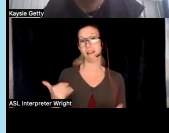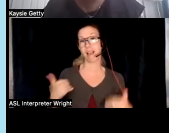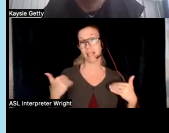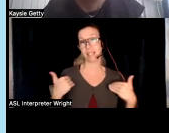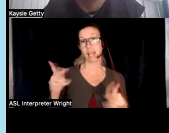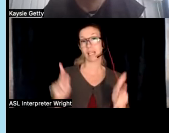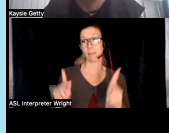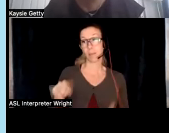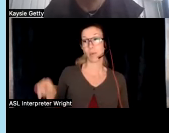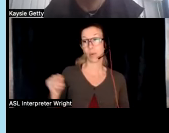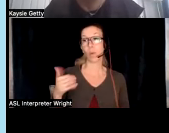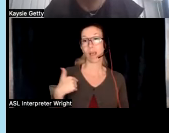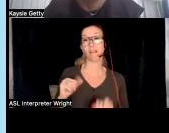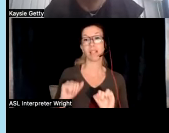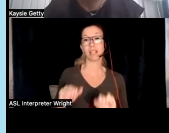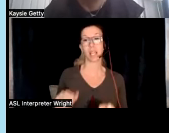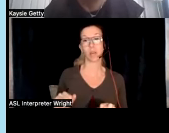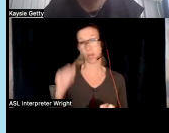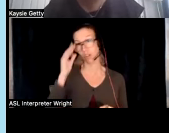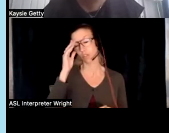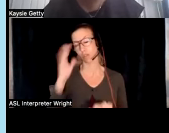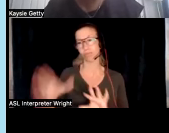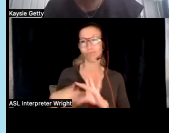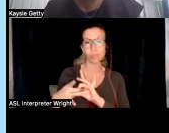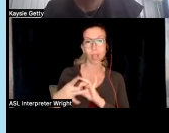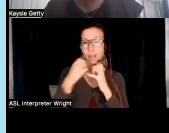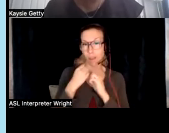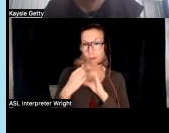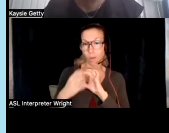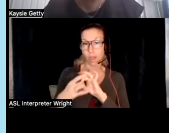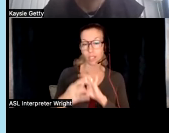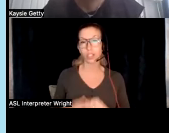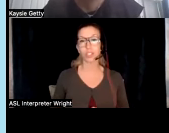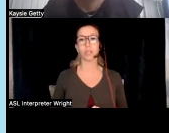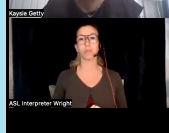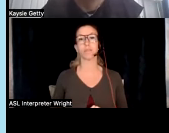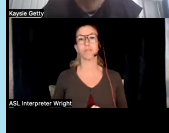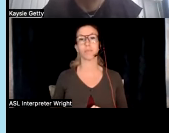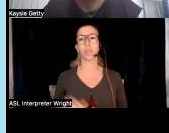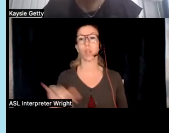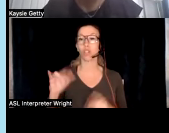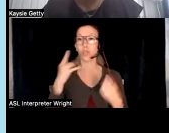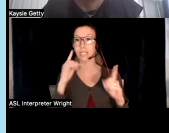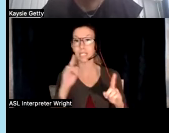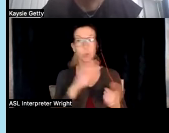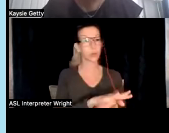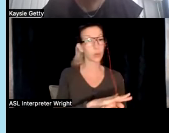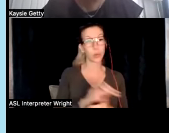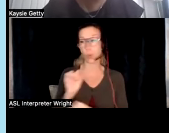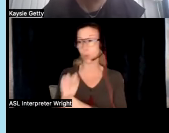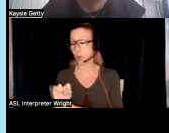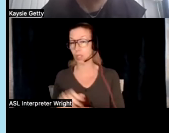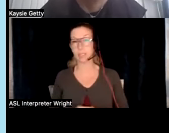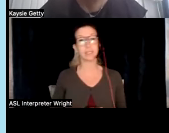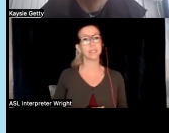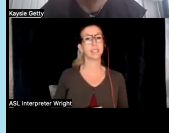people will have the ability to form and sustain committed, caring relationships. Also success in school and the workplace. And we also see young